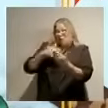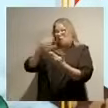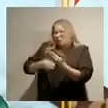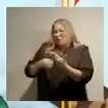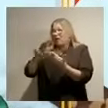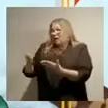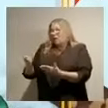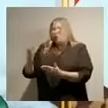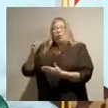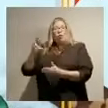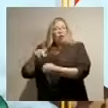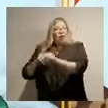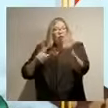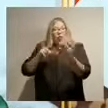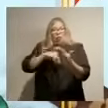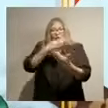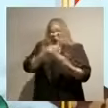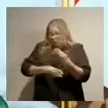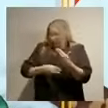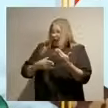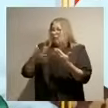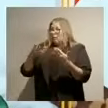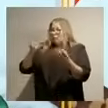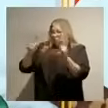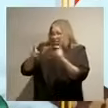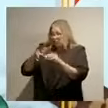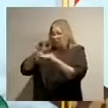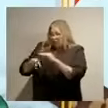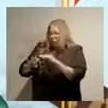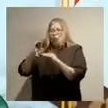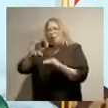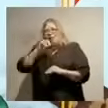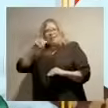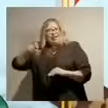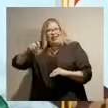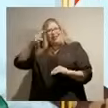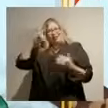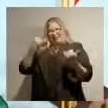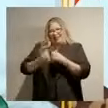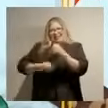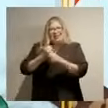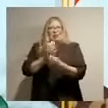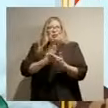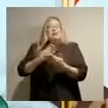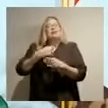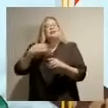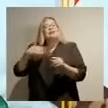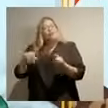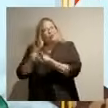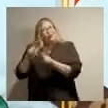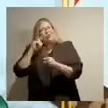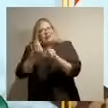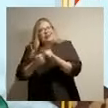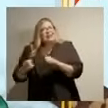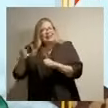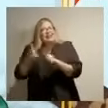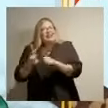be considered in relationship to the need to balance not just this year's budget, but next year's budget as well.